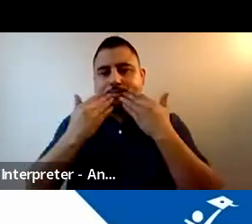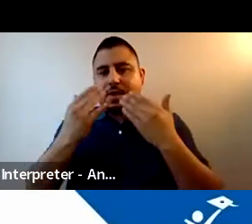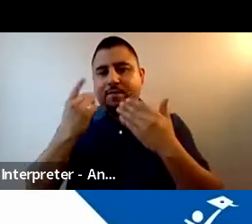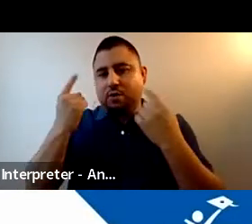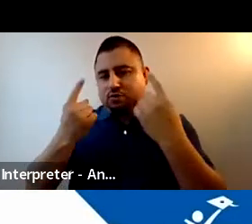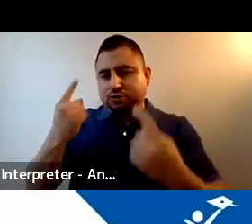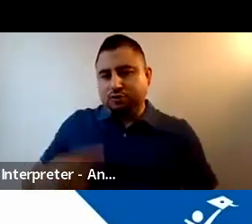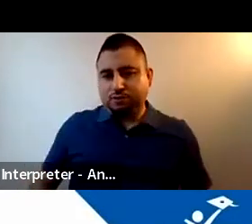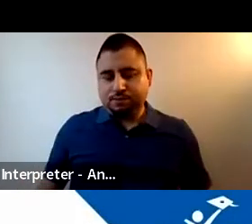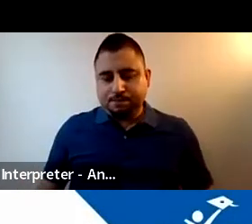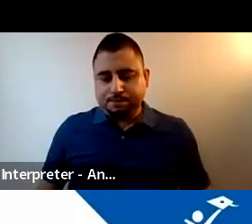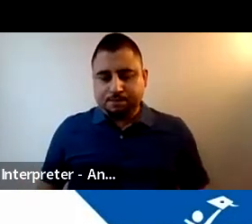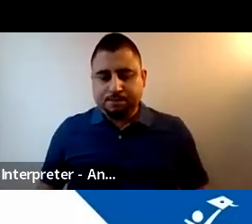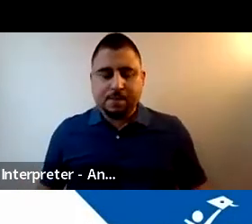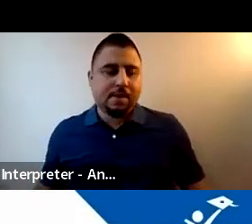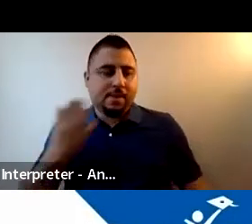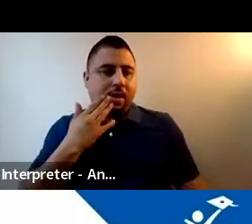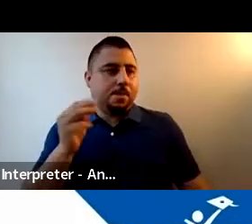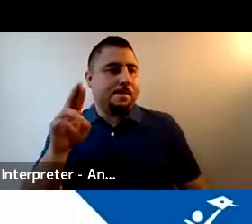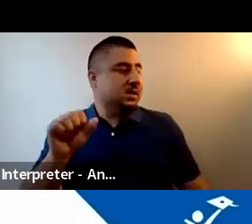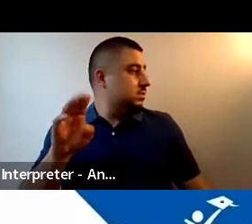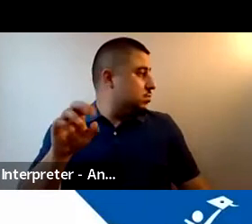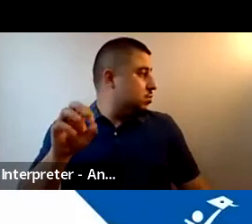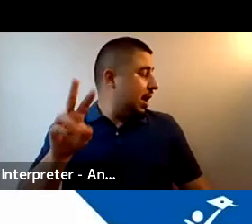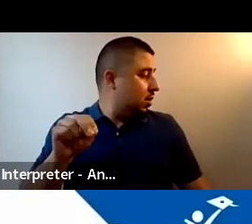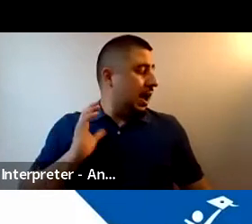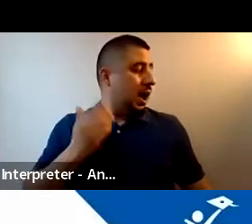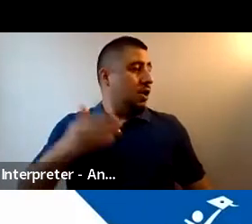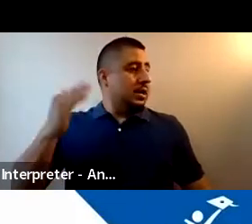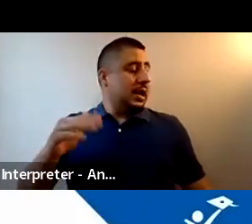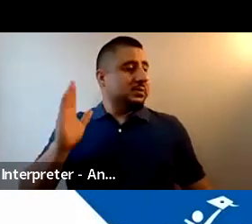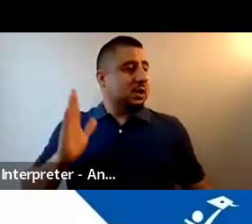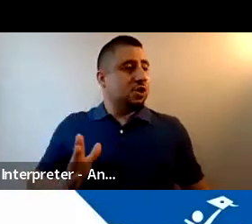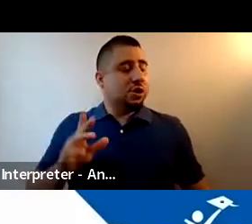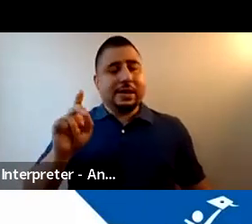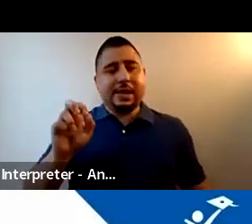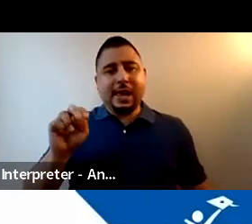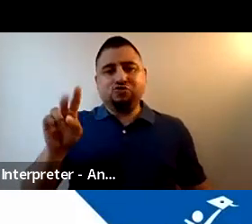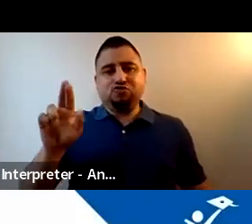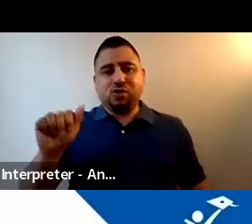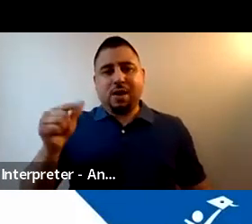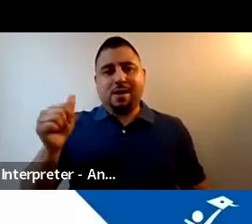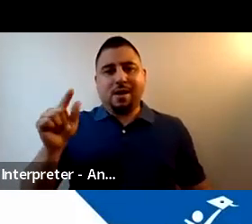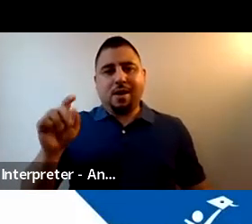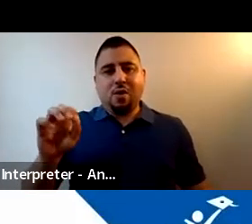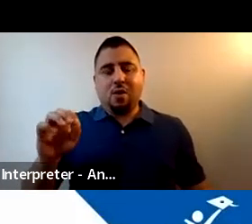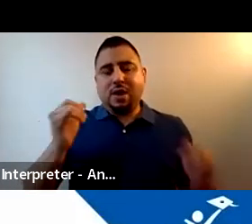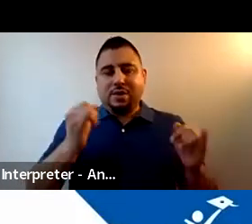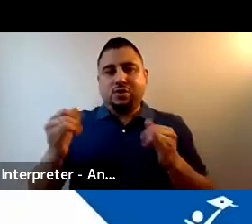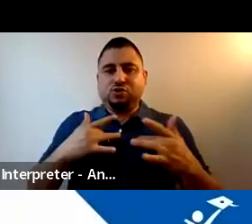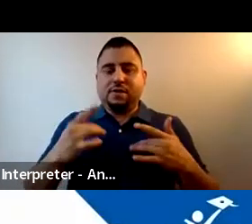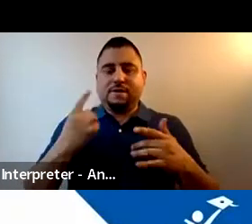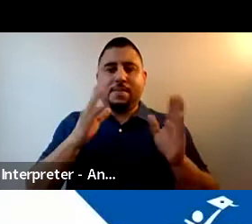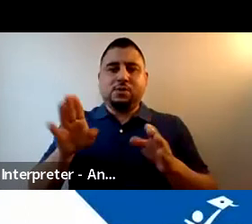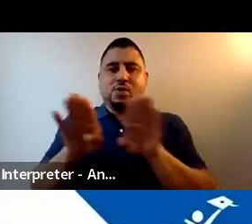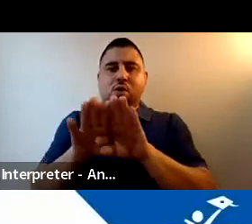this. Thank you, Ms. Brown. Our next speaker, Kendra Gatto, individual concerns for the plans to